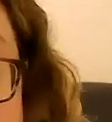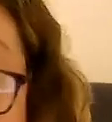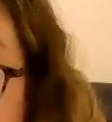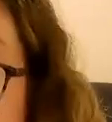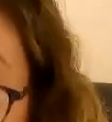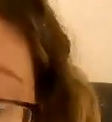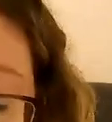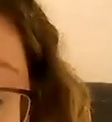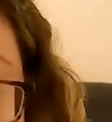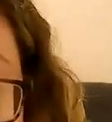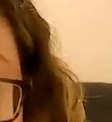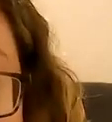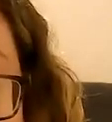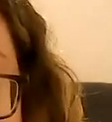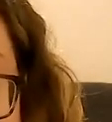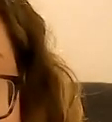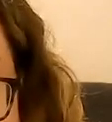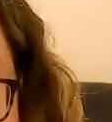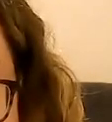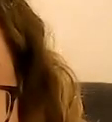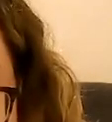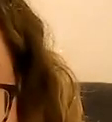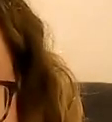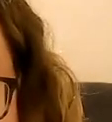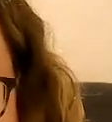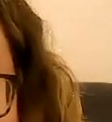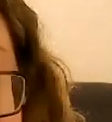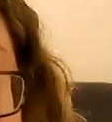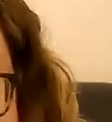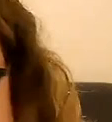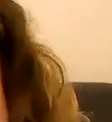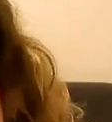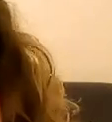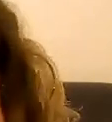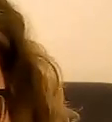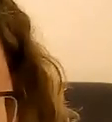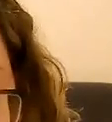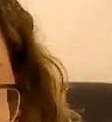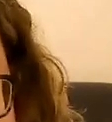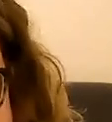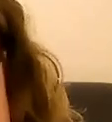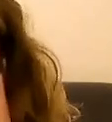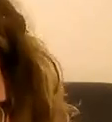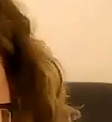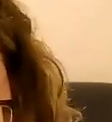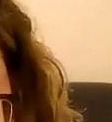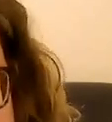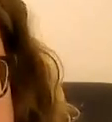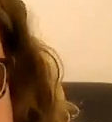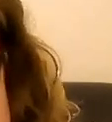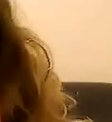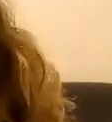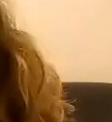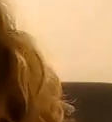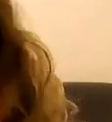is Elder Abuse 101, a social justice issue, and the COVID-19 impact. And our presenter